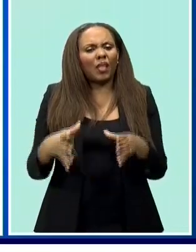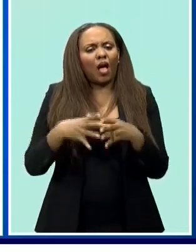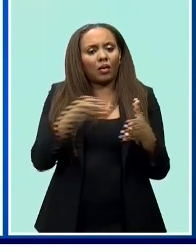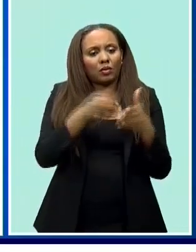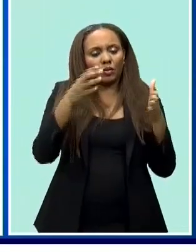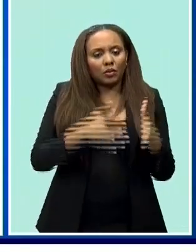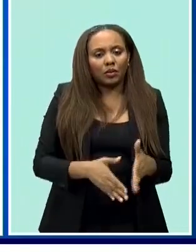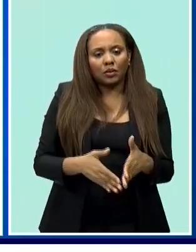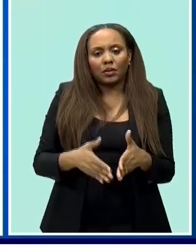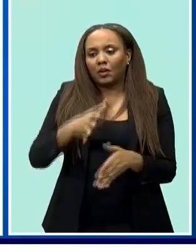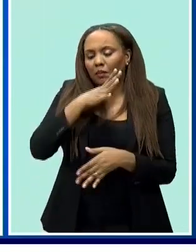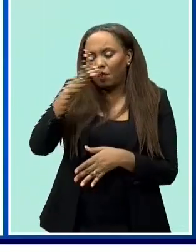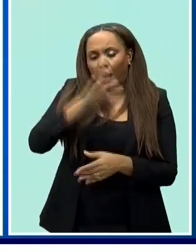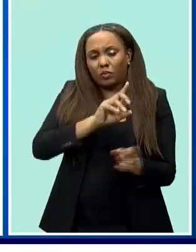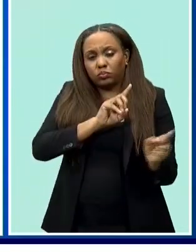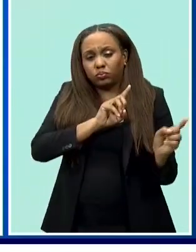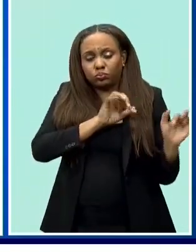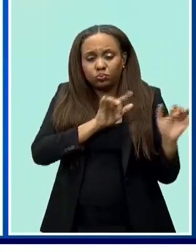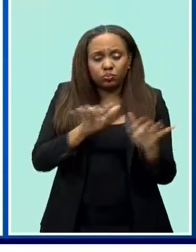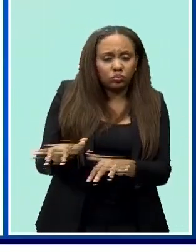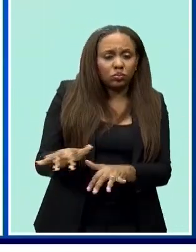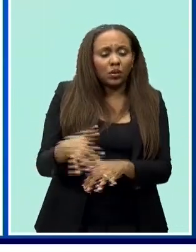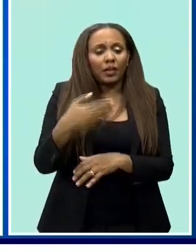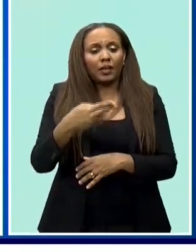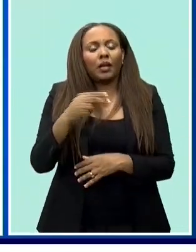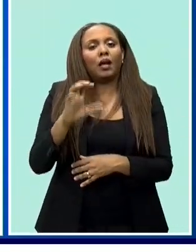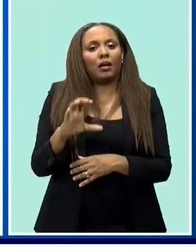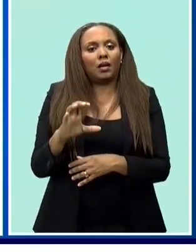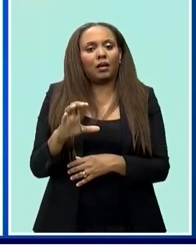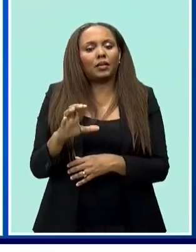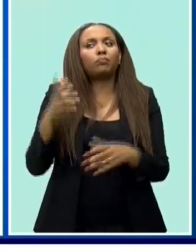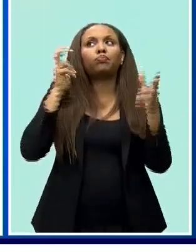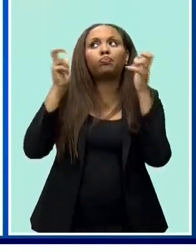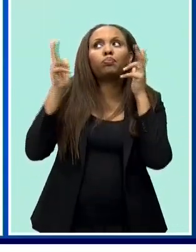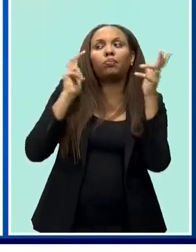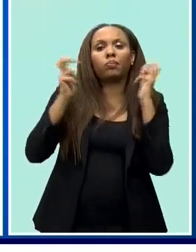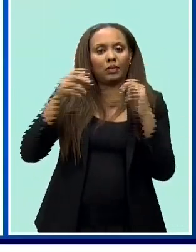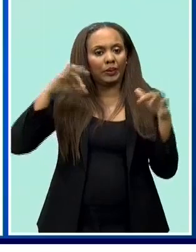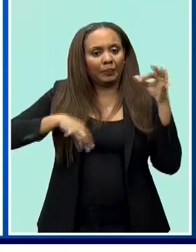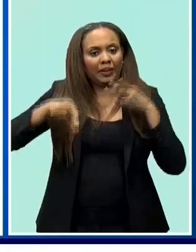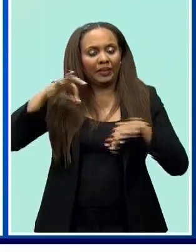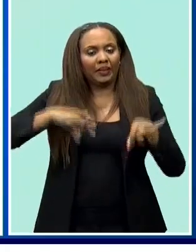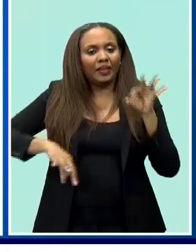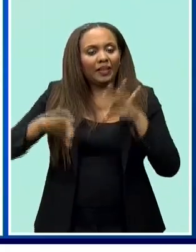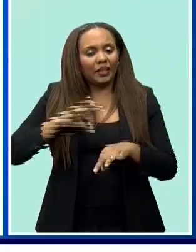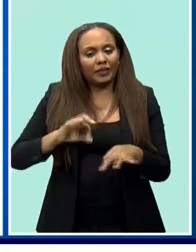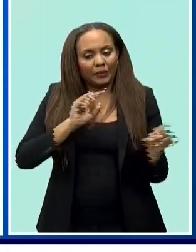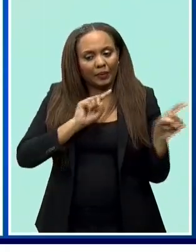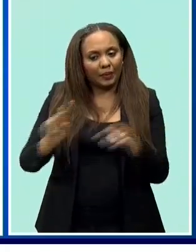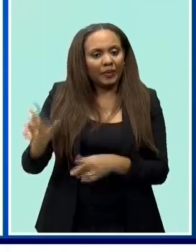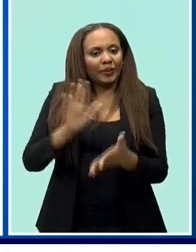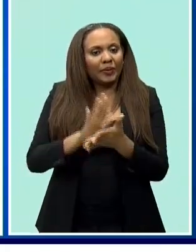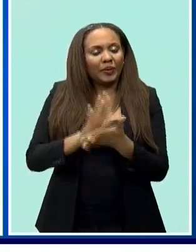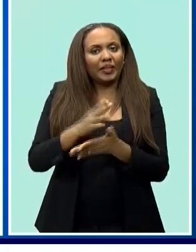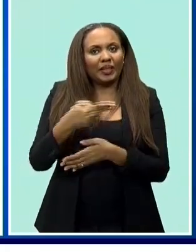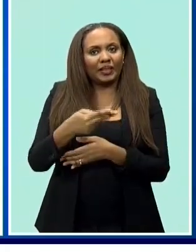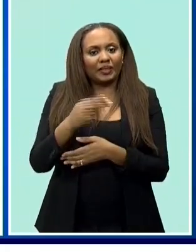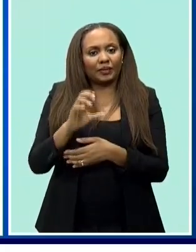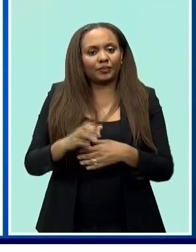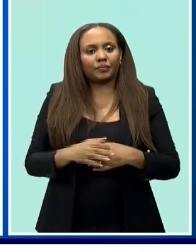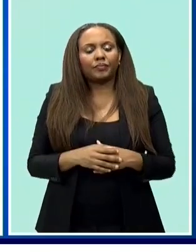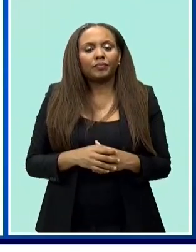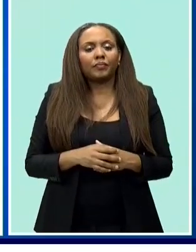parents attended the 2019 open house at Harrison College would have been told about some of the benefits of attending a sixth form institution. The SAT